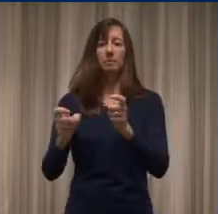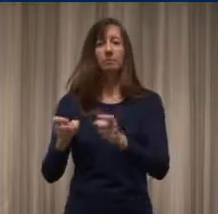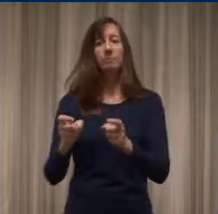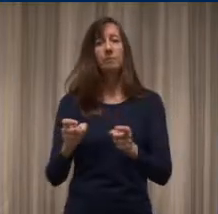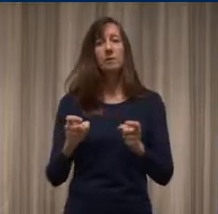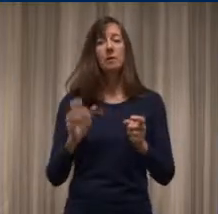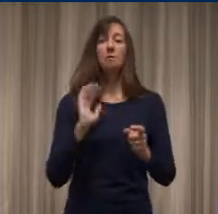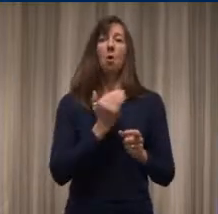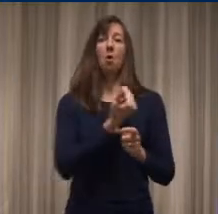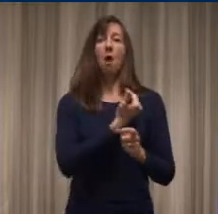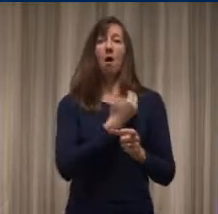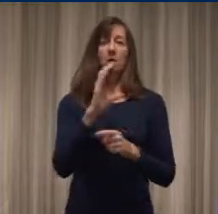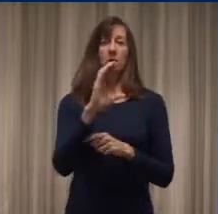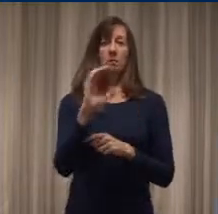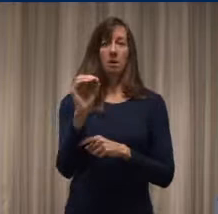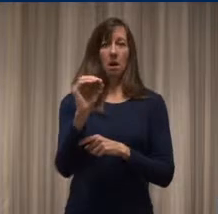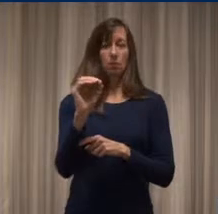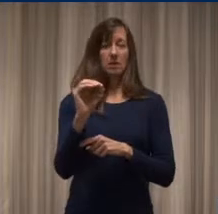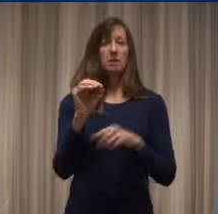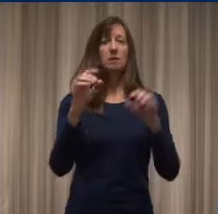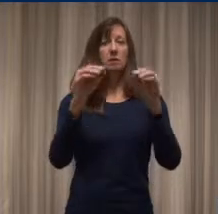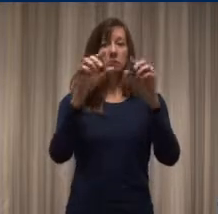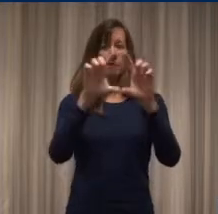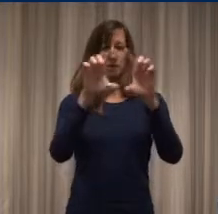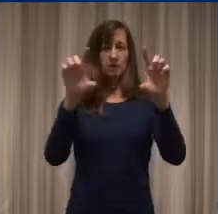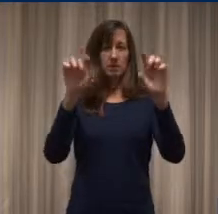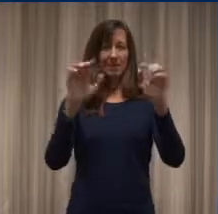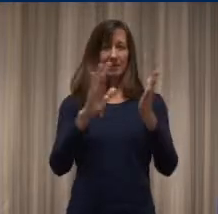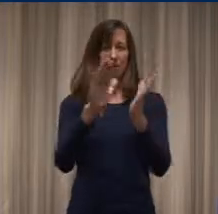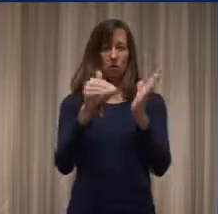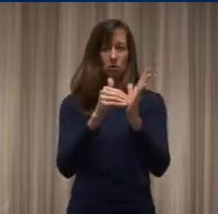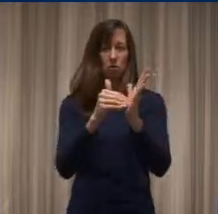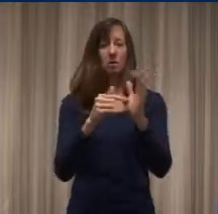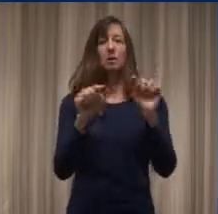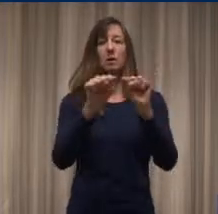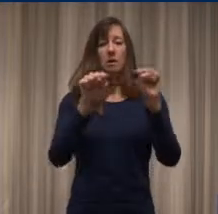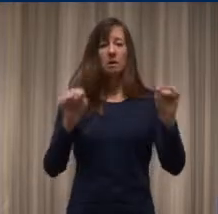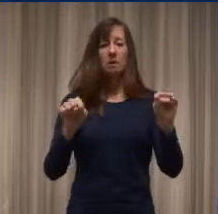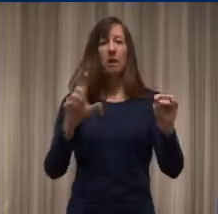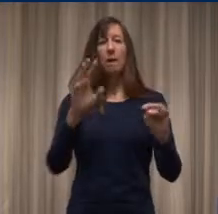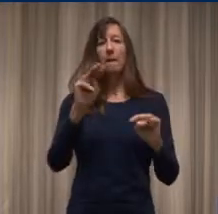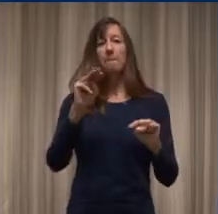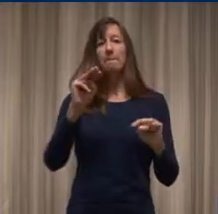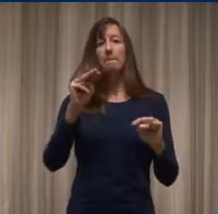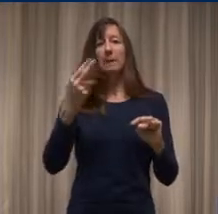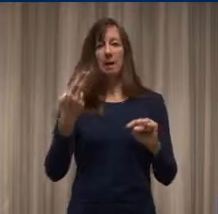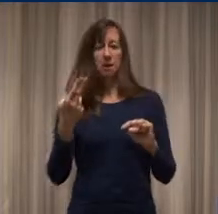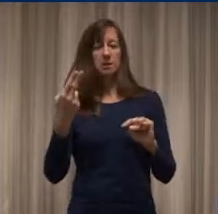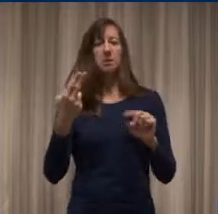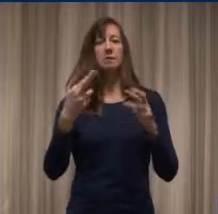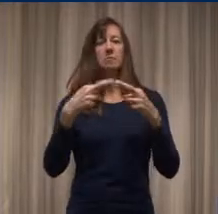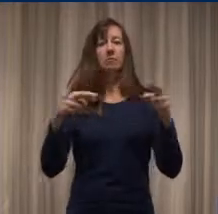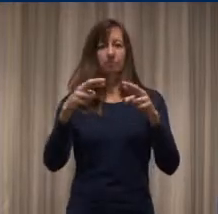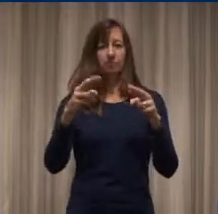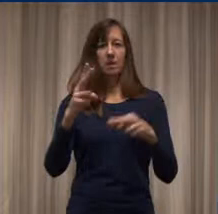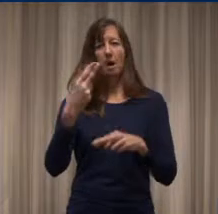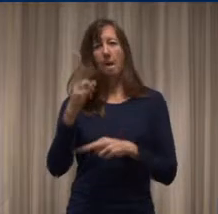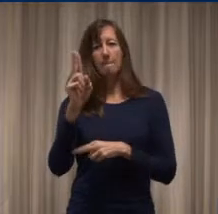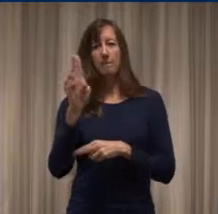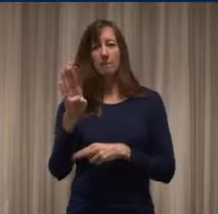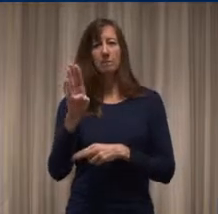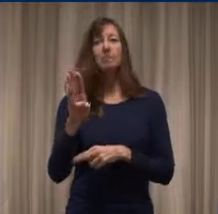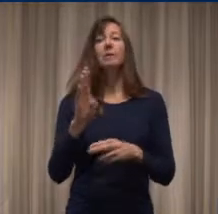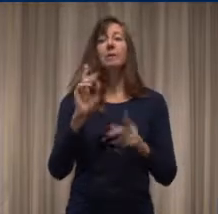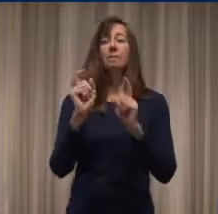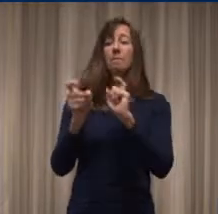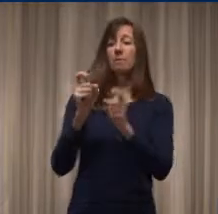center, supported by the Mid-Hudson Regional Hub. We have our county-led point of distribution sites. Our first one opened Monday